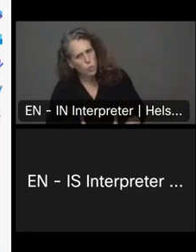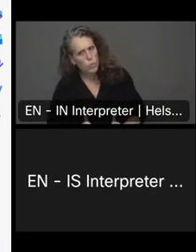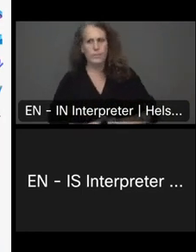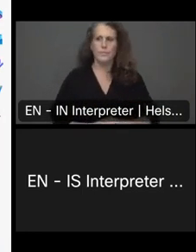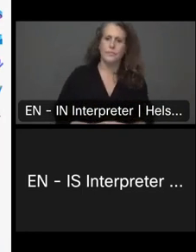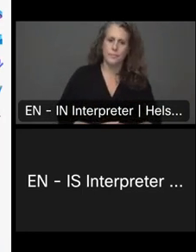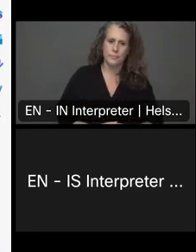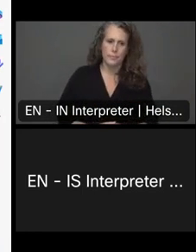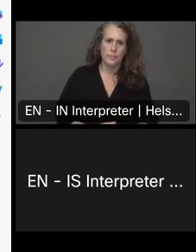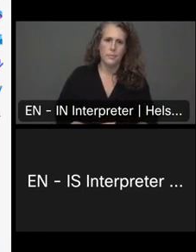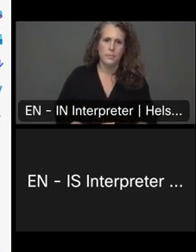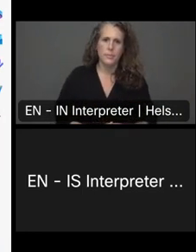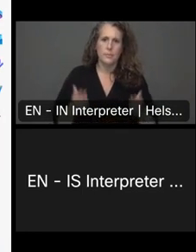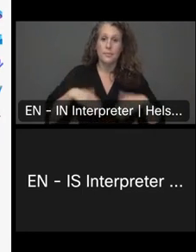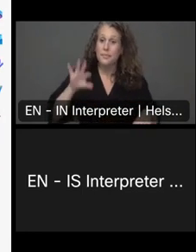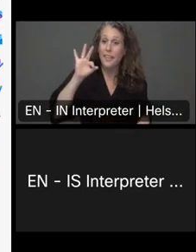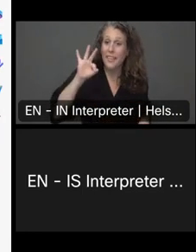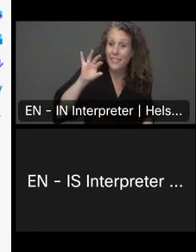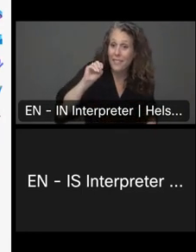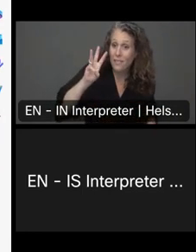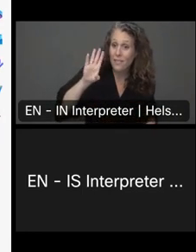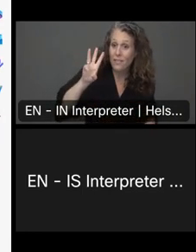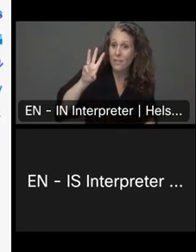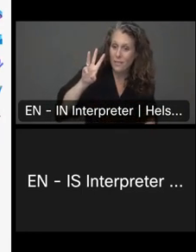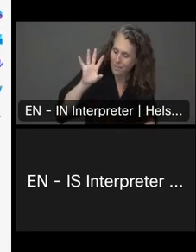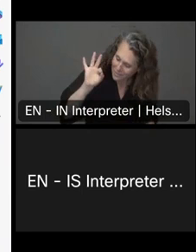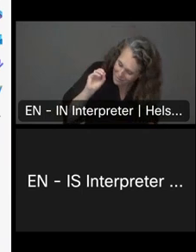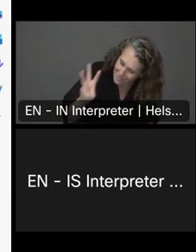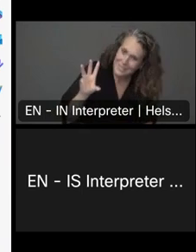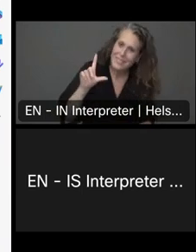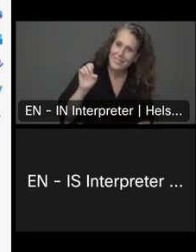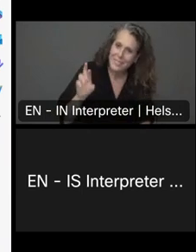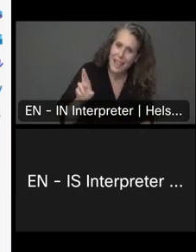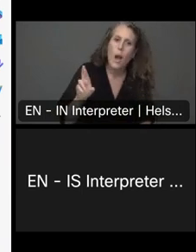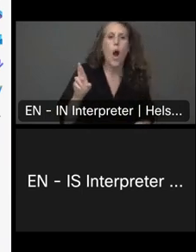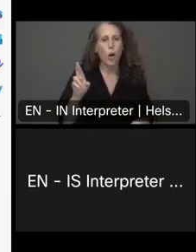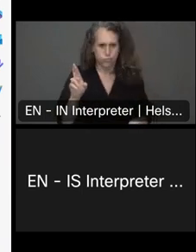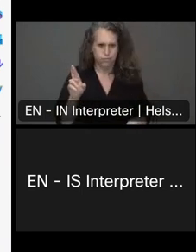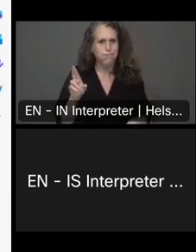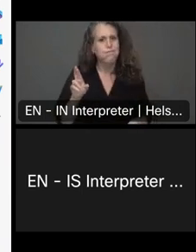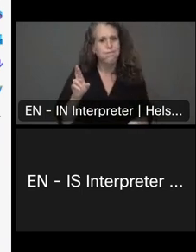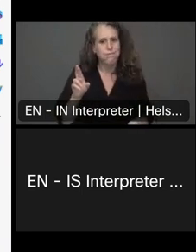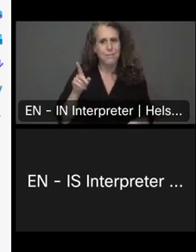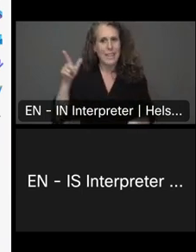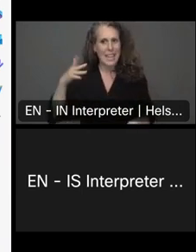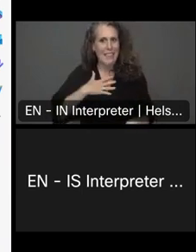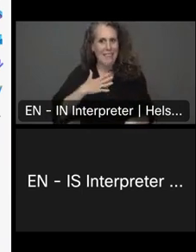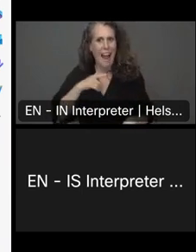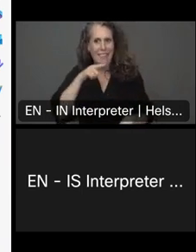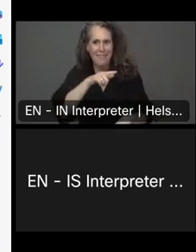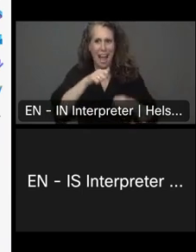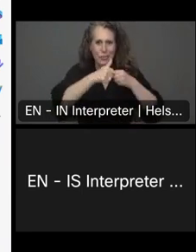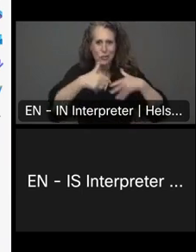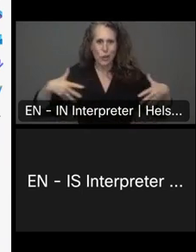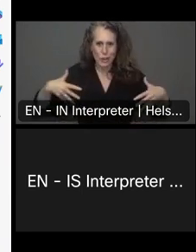stylist, Henry Fowler, was more generously inclined towards the not on construction. He says, the very popularity